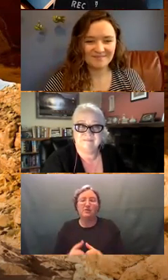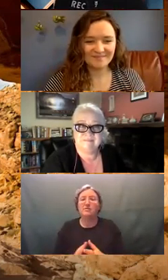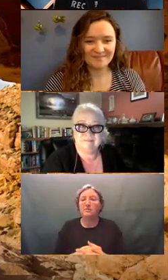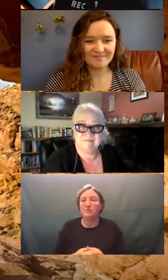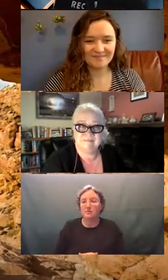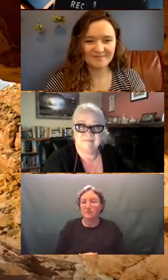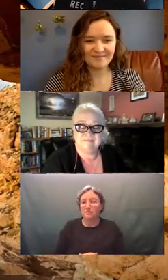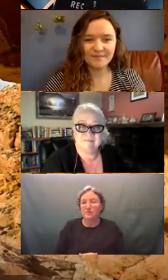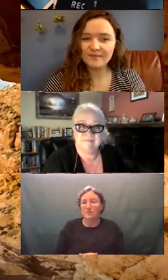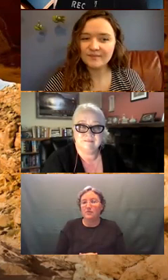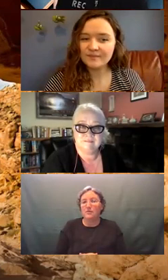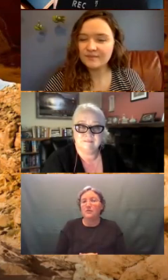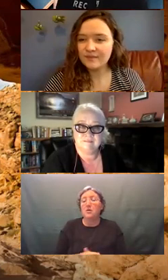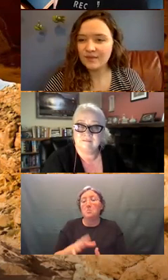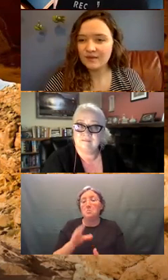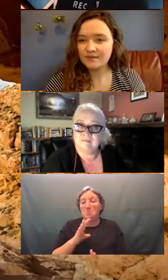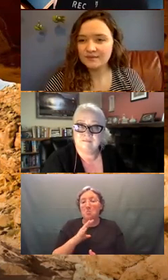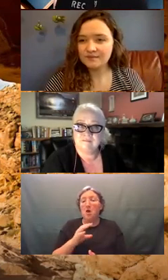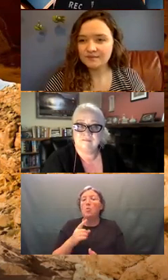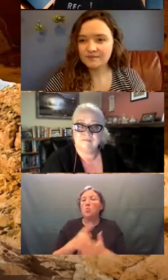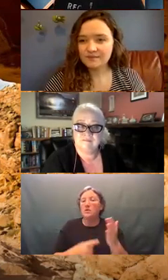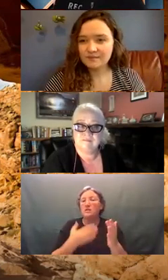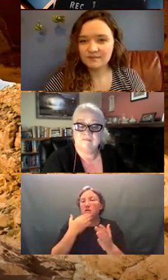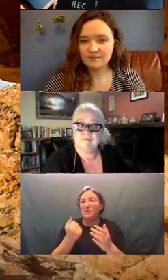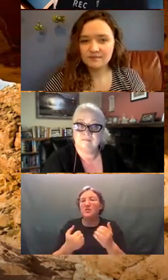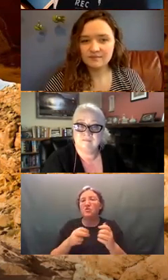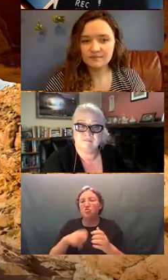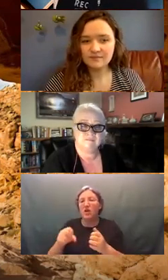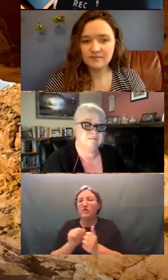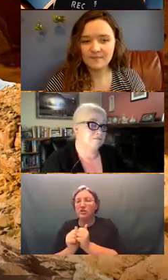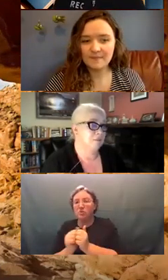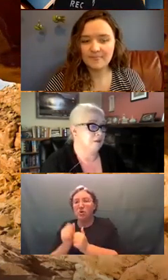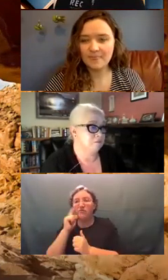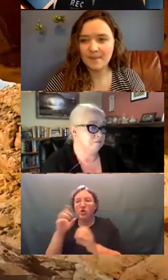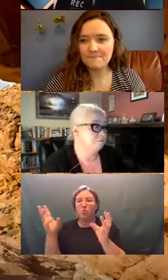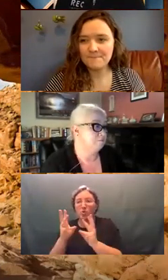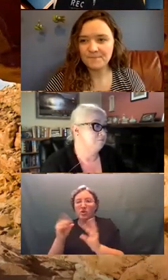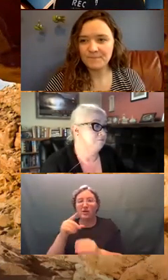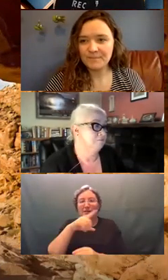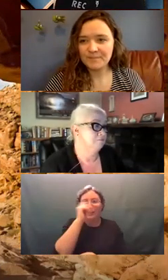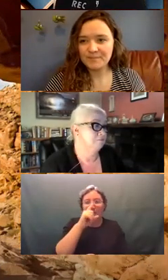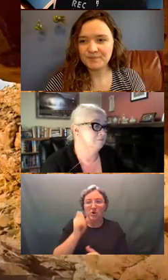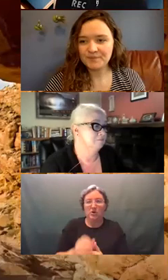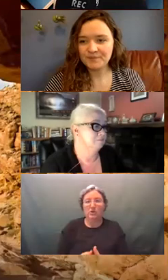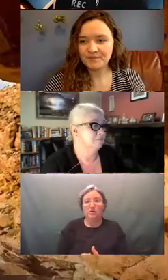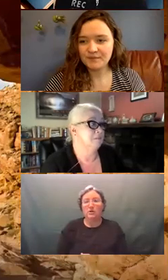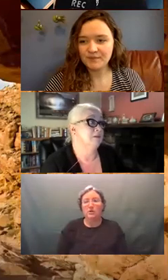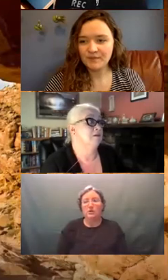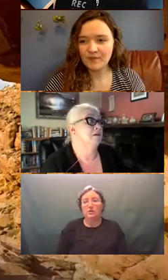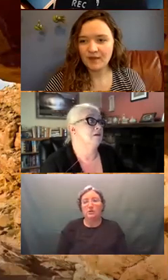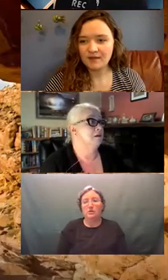Perfect. And what would you say is the best travel sport for the winter season and then the best travel sport for summer season?